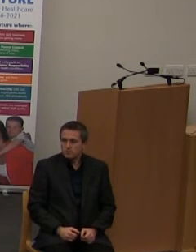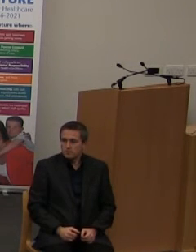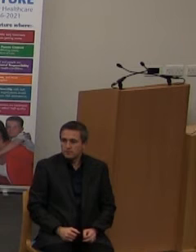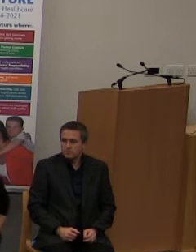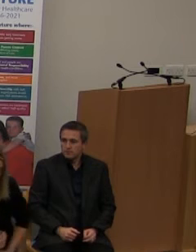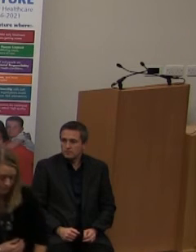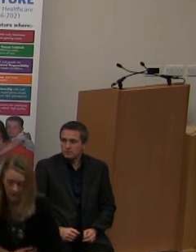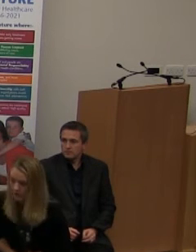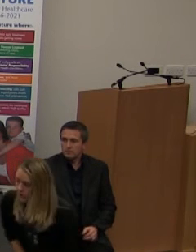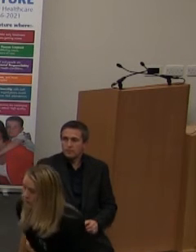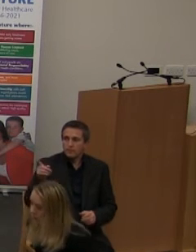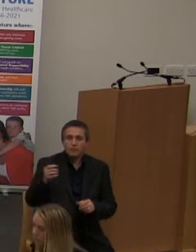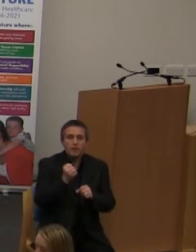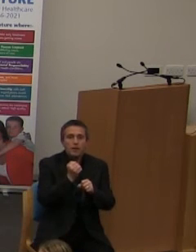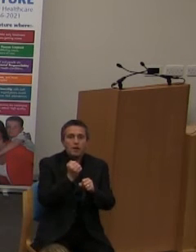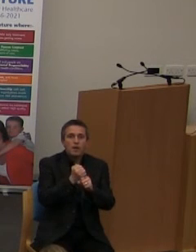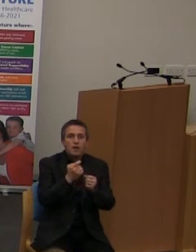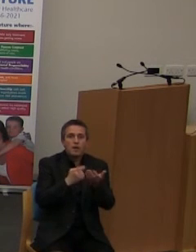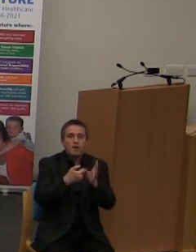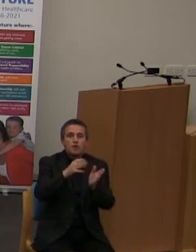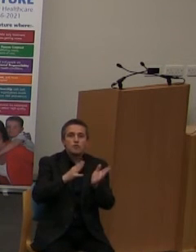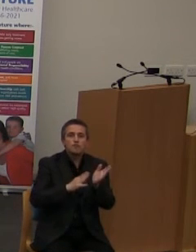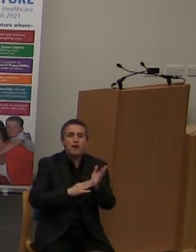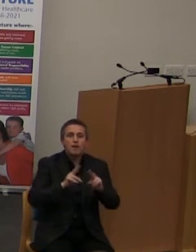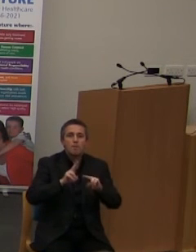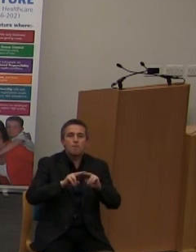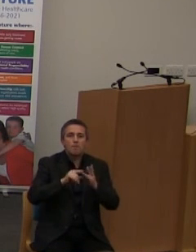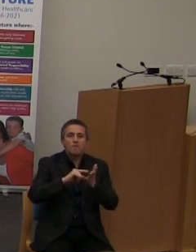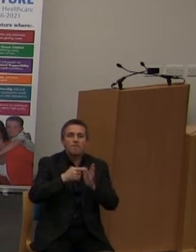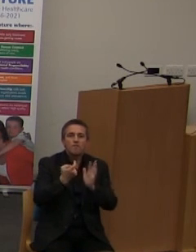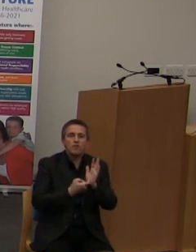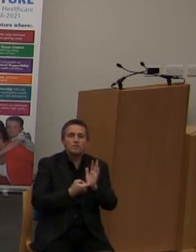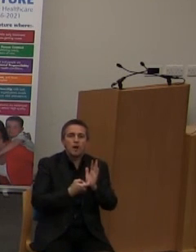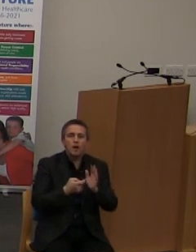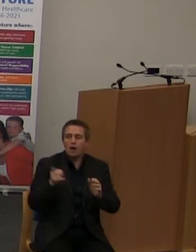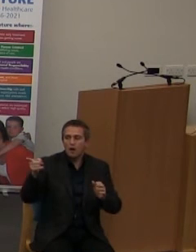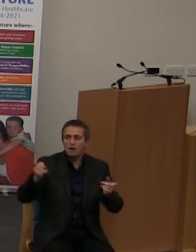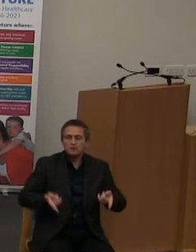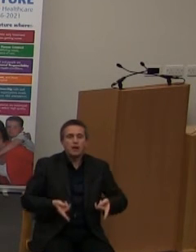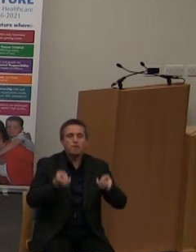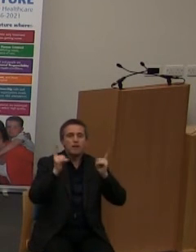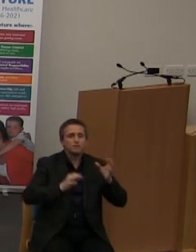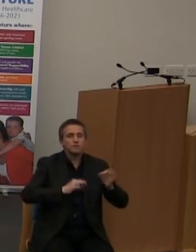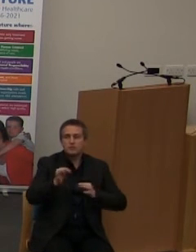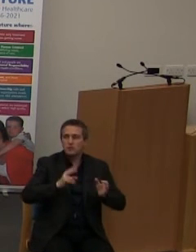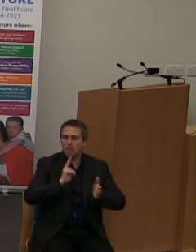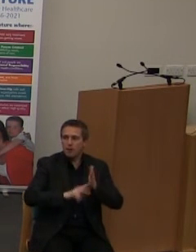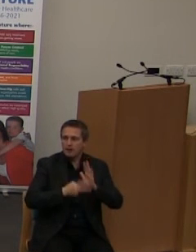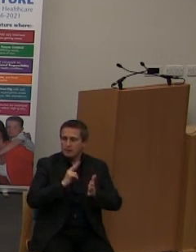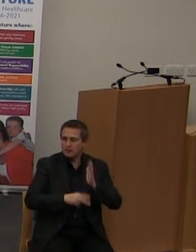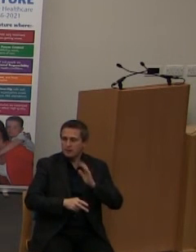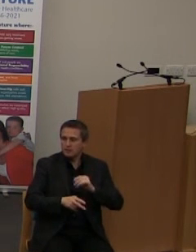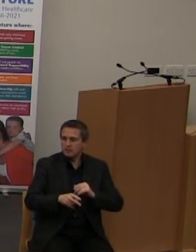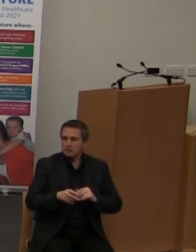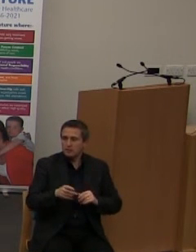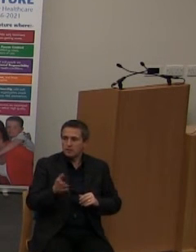Sorry, Graham Foster, I'm the Director of Strategic Planning, is one of my roles here, so I was very involved in the healthcare strategy, and I just wanted to make the observation that